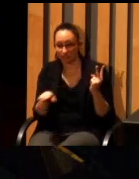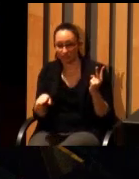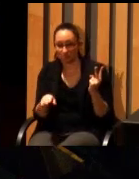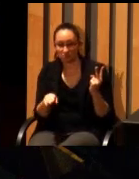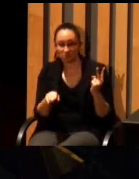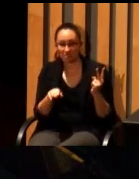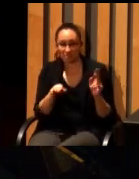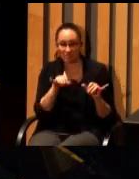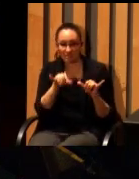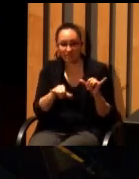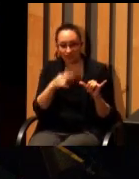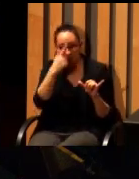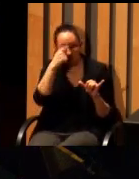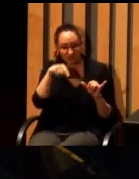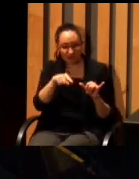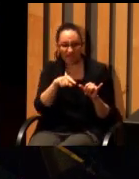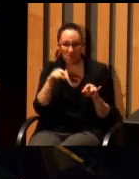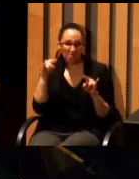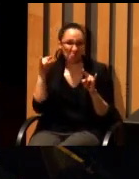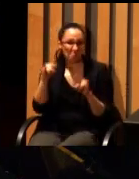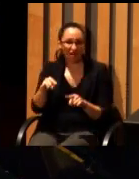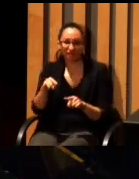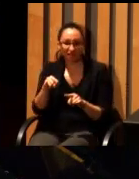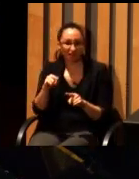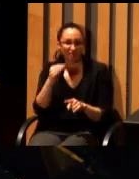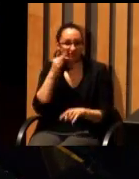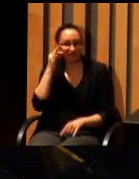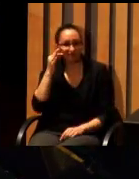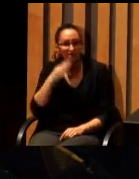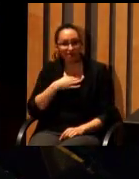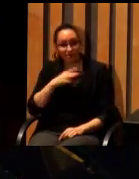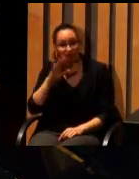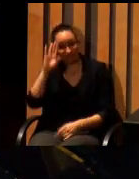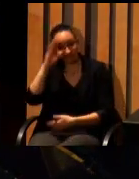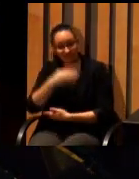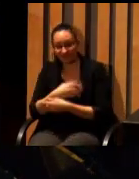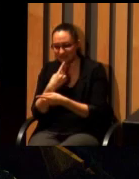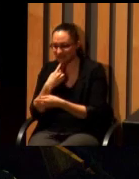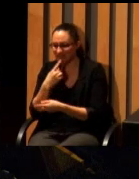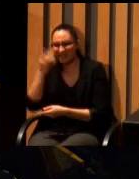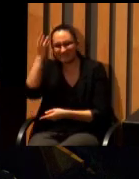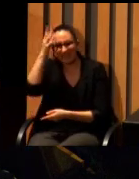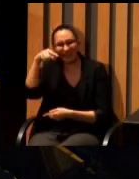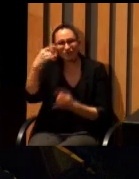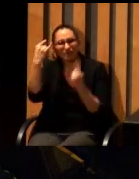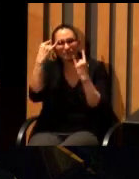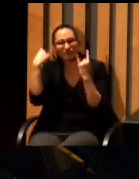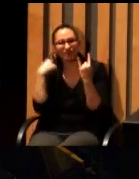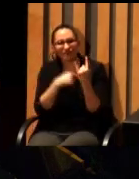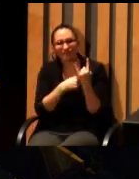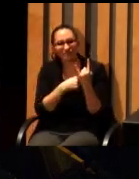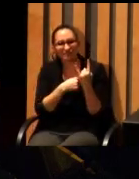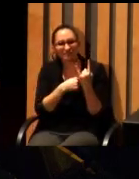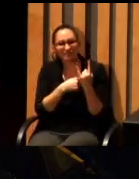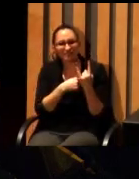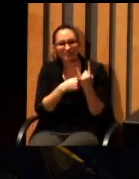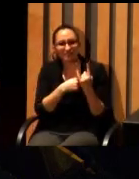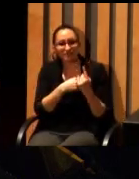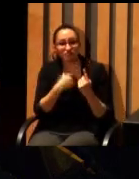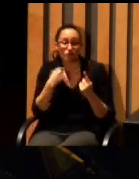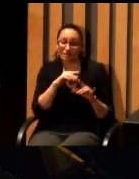because that's what they were doing. And my kid said the same thing. He said, "Dad, they're making fun of us." I told him, "Let's get out," and we